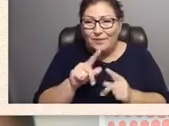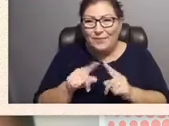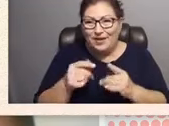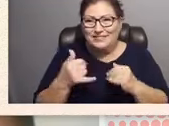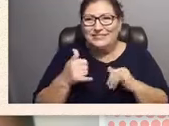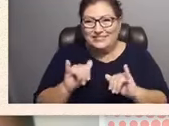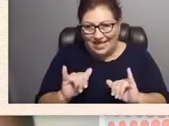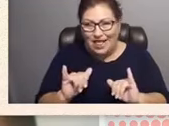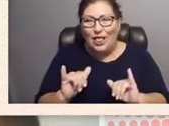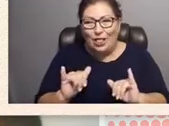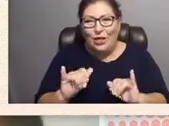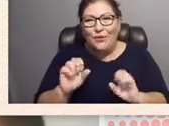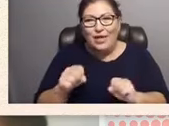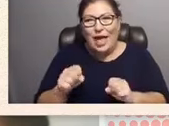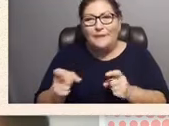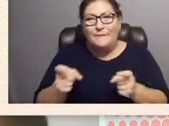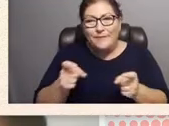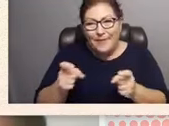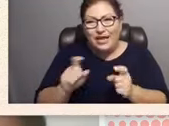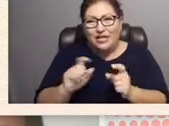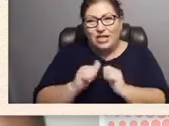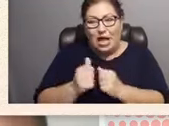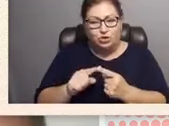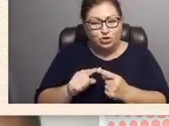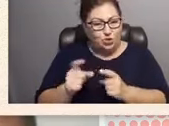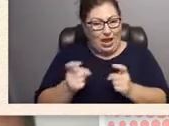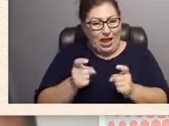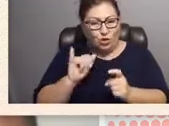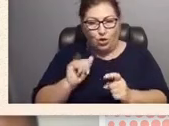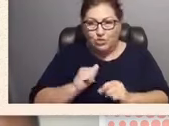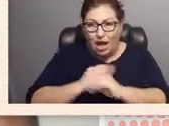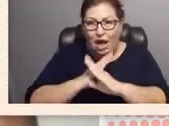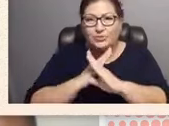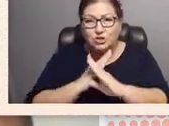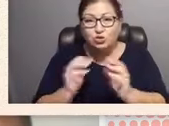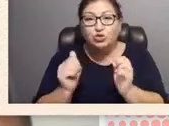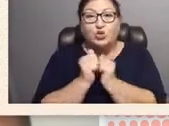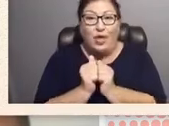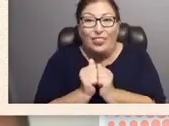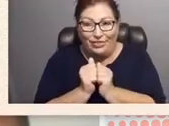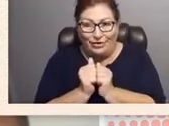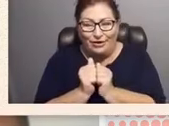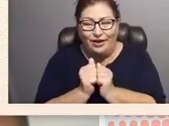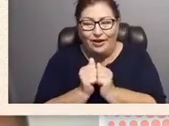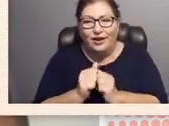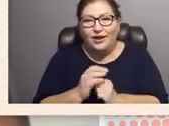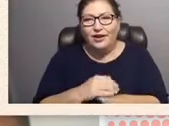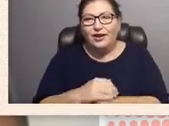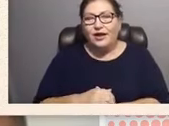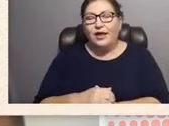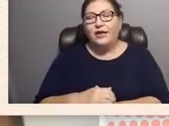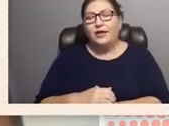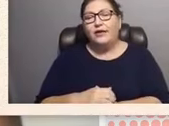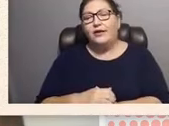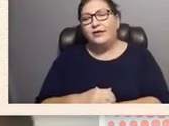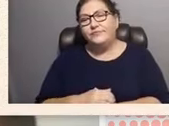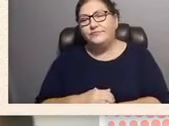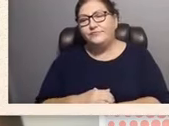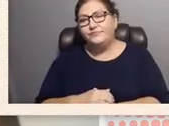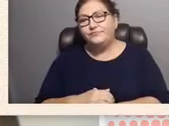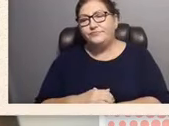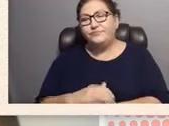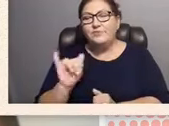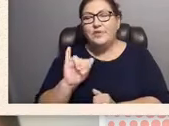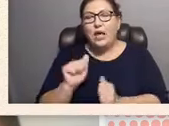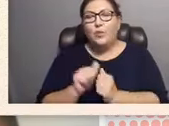how to, handle those obstacles, together. And even if like, you know, with the things that